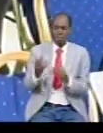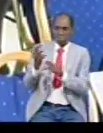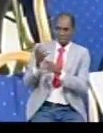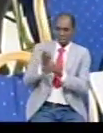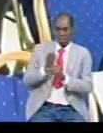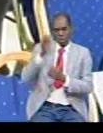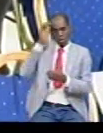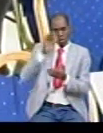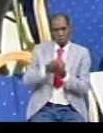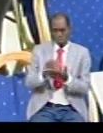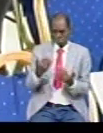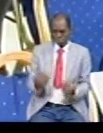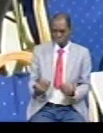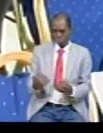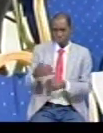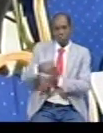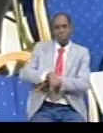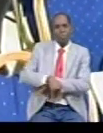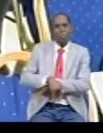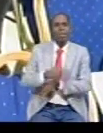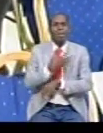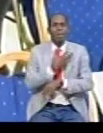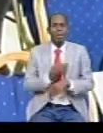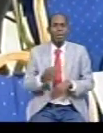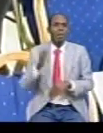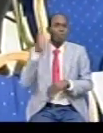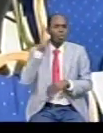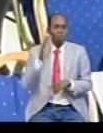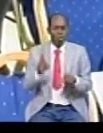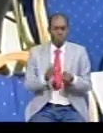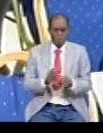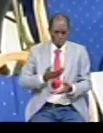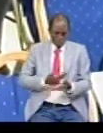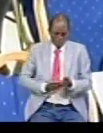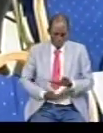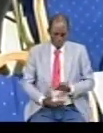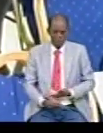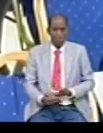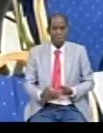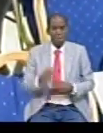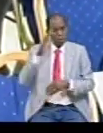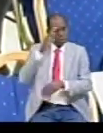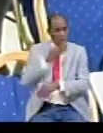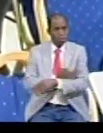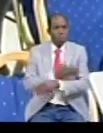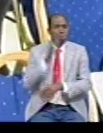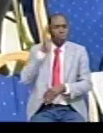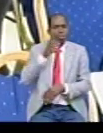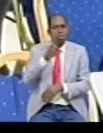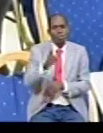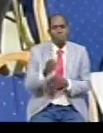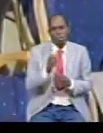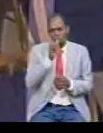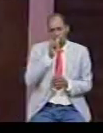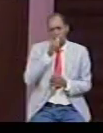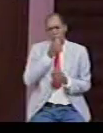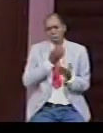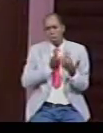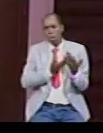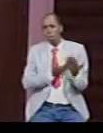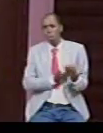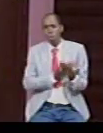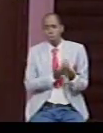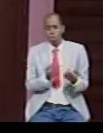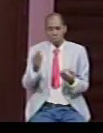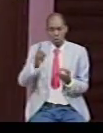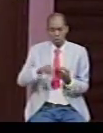also tonight, and should also bear sons, would you tarry for them till